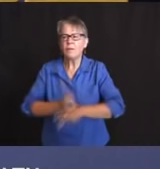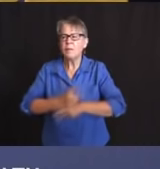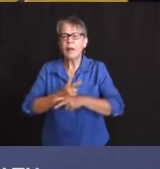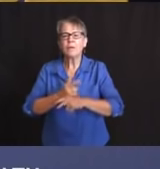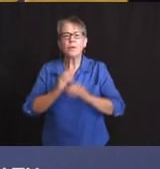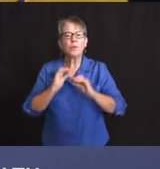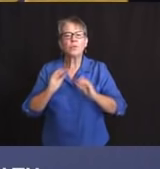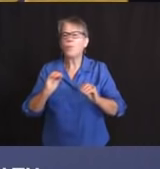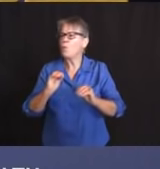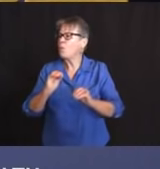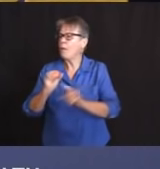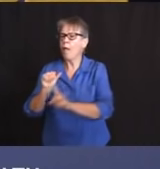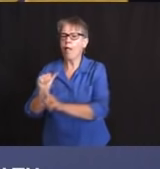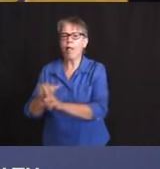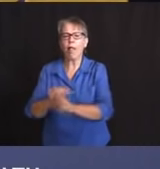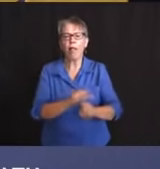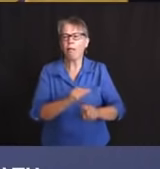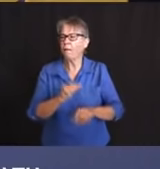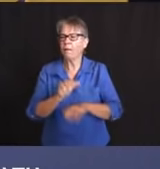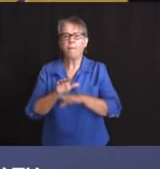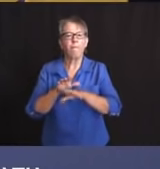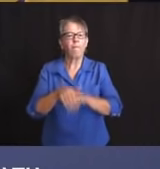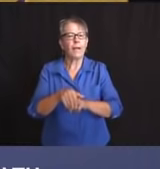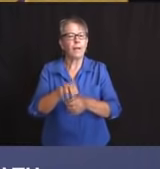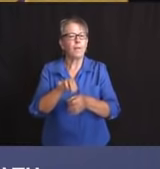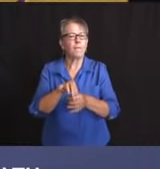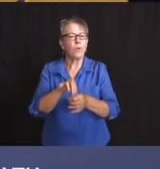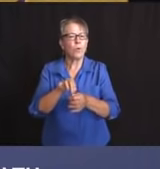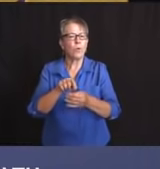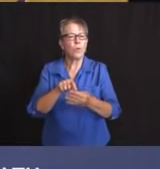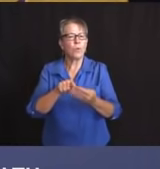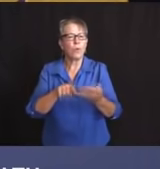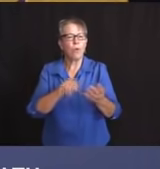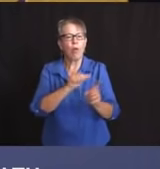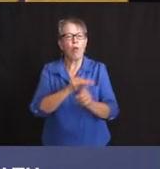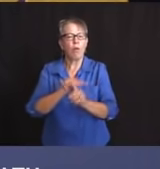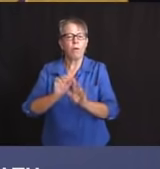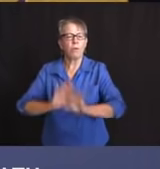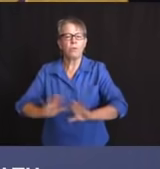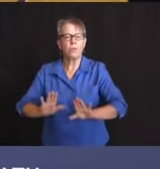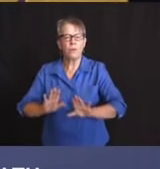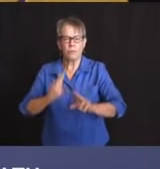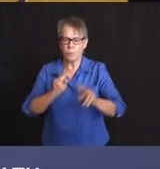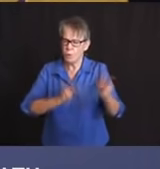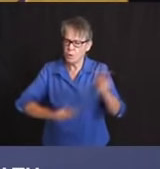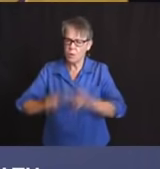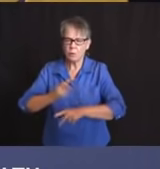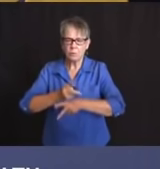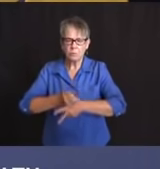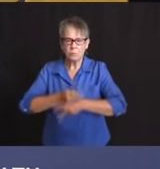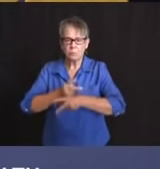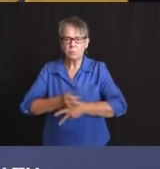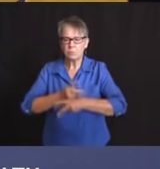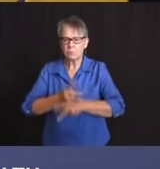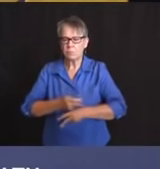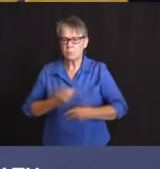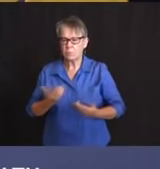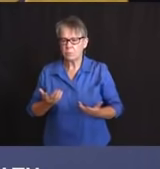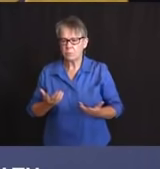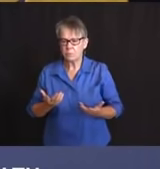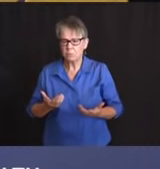he would not. I haven't thought through about who should be on or not on a board, but the penalties are significant, and that applies to